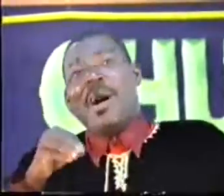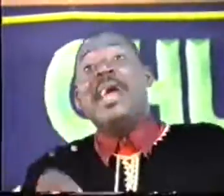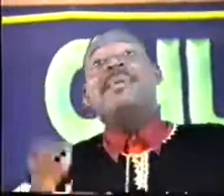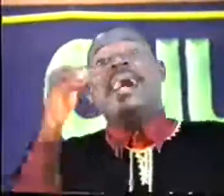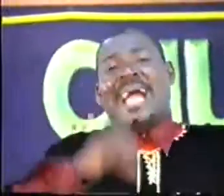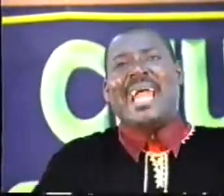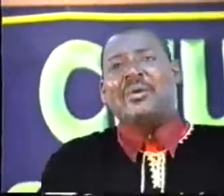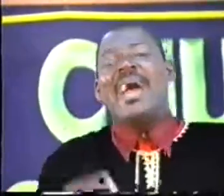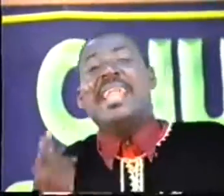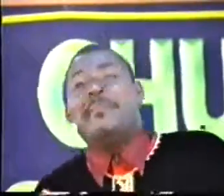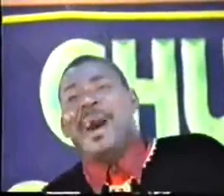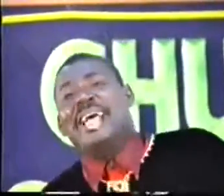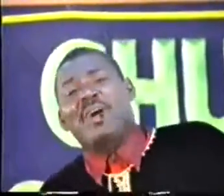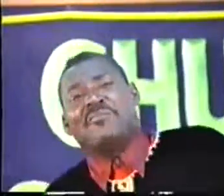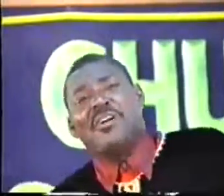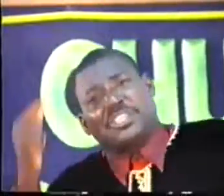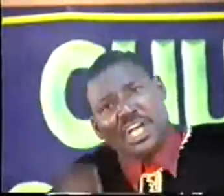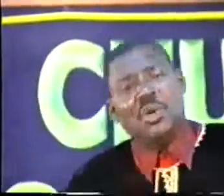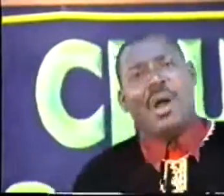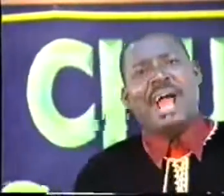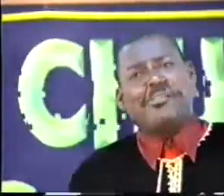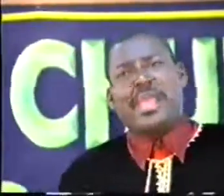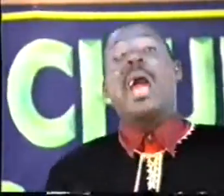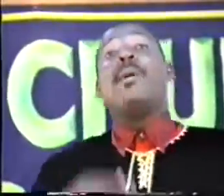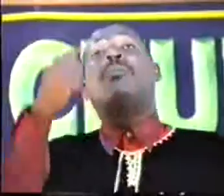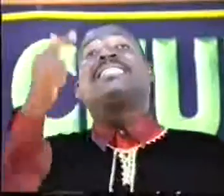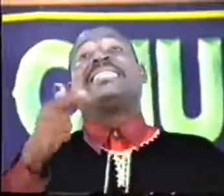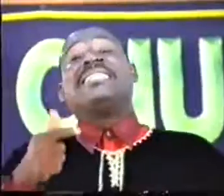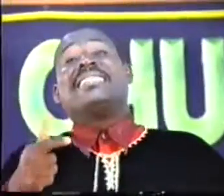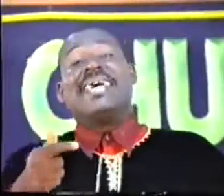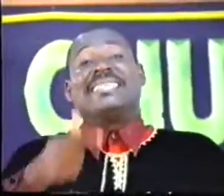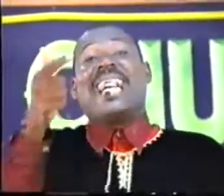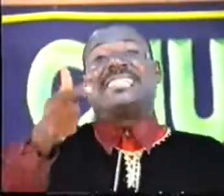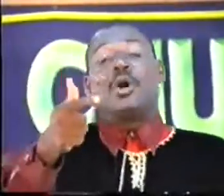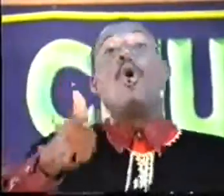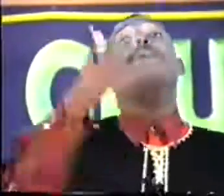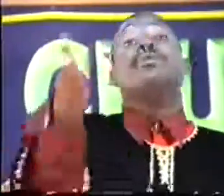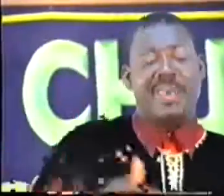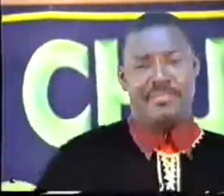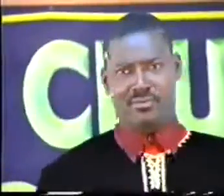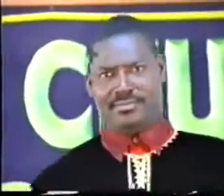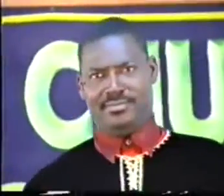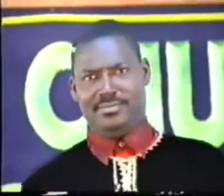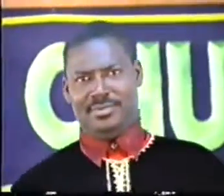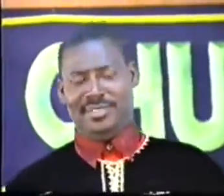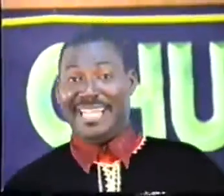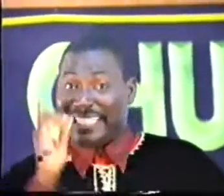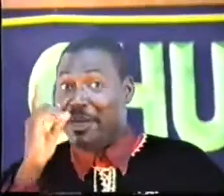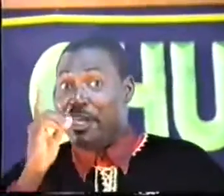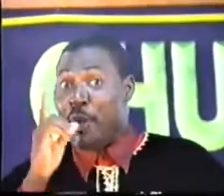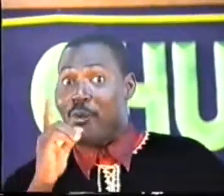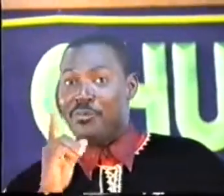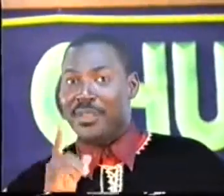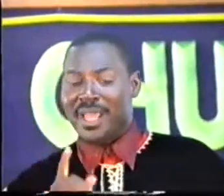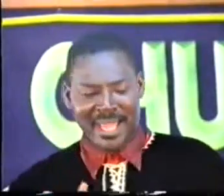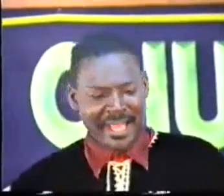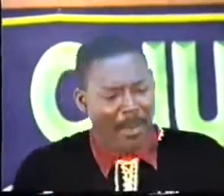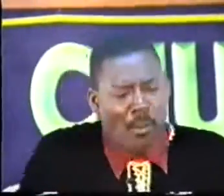yes, someone Nehemiah Kayano, and the man Israel for change you 1 year again, and I almost start to say, Titan, on beauty of you. Tia Sabi,